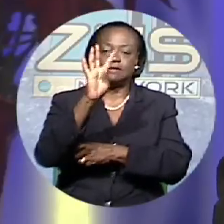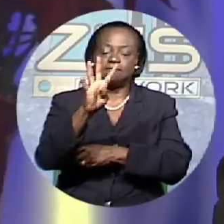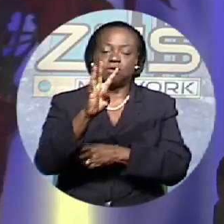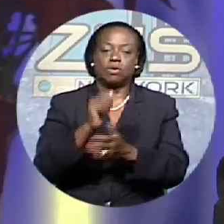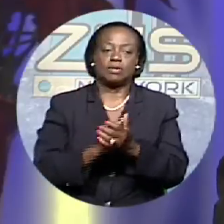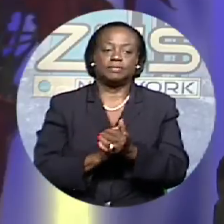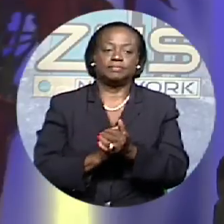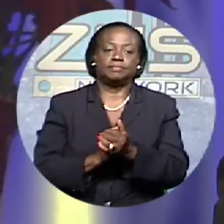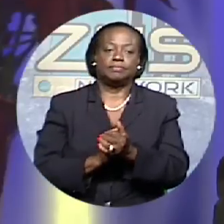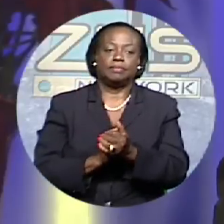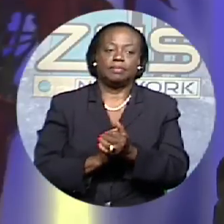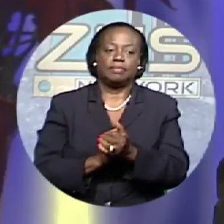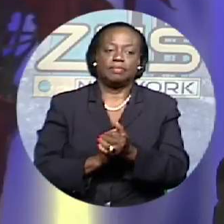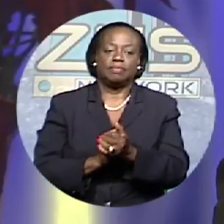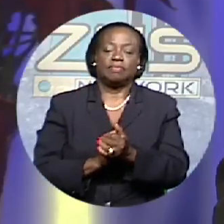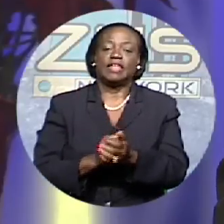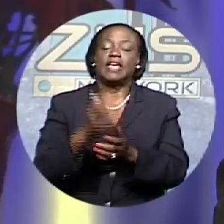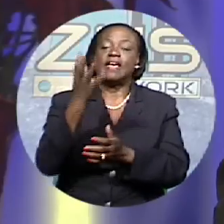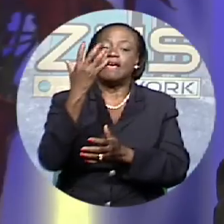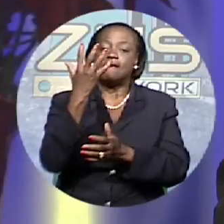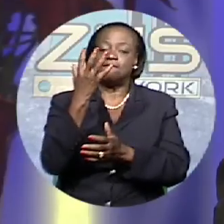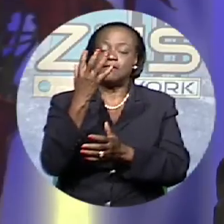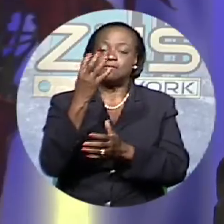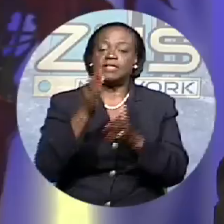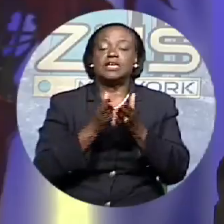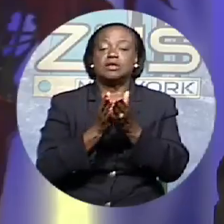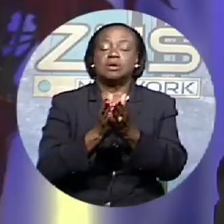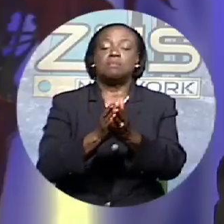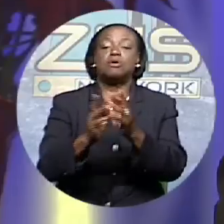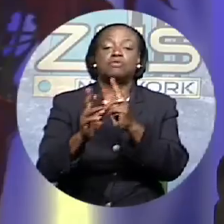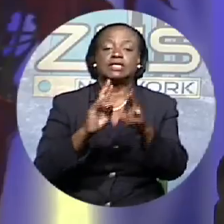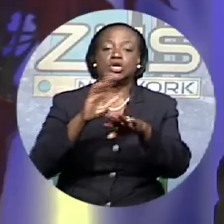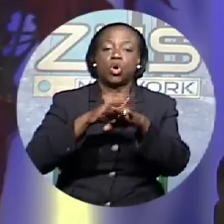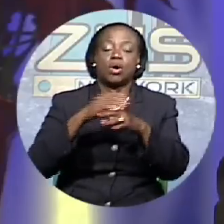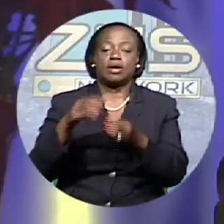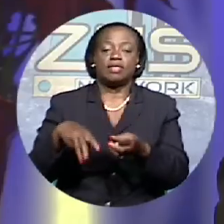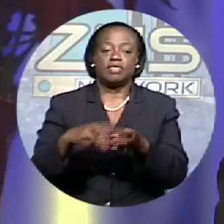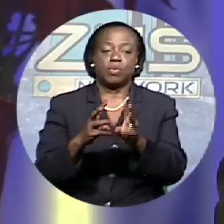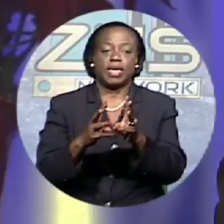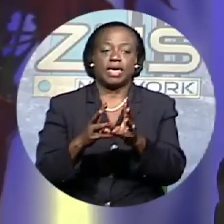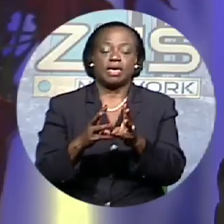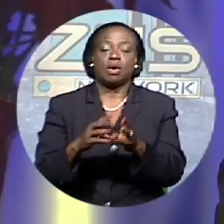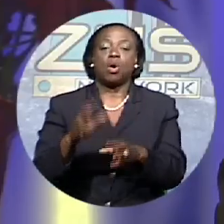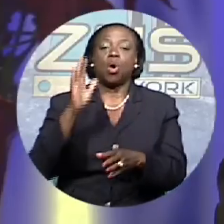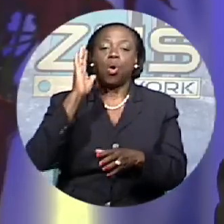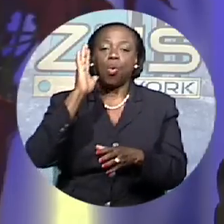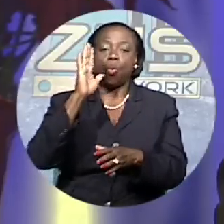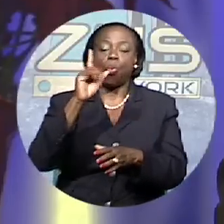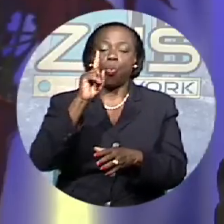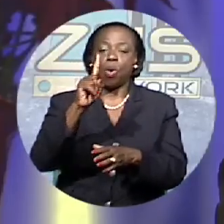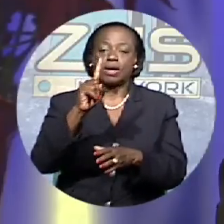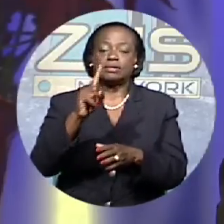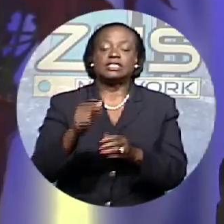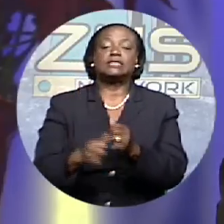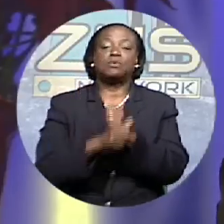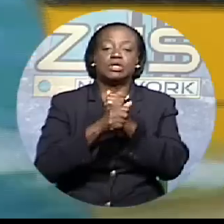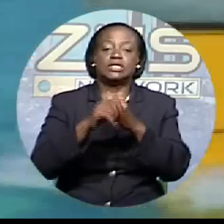90-74. 15 regatta season is underway, and as Kelsey Johnson tells us, one corporate sponsor is fully on